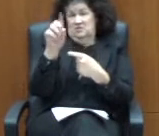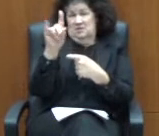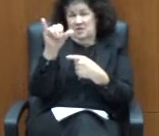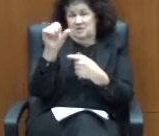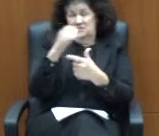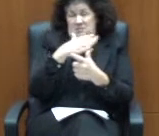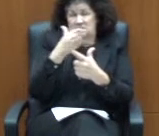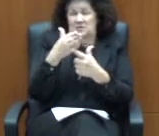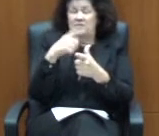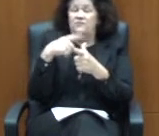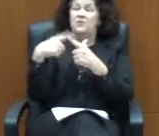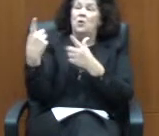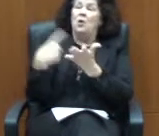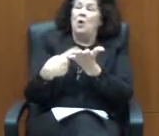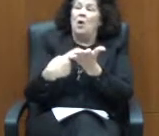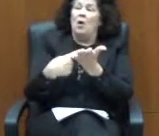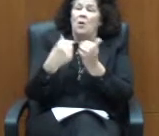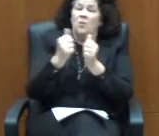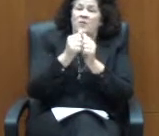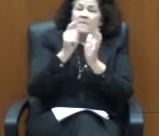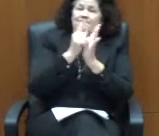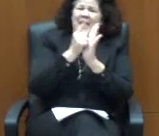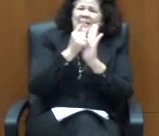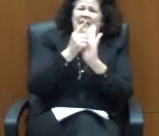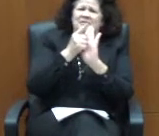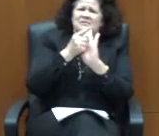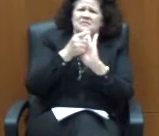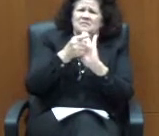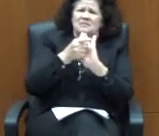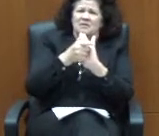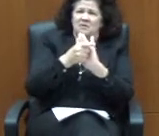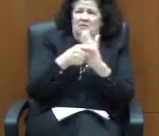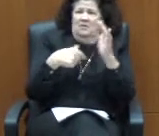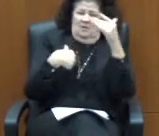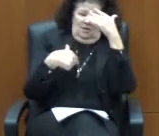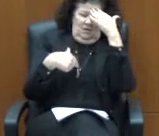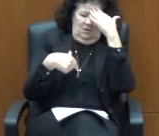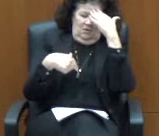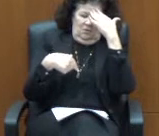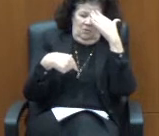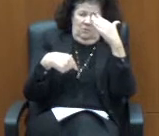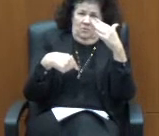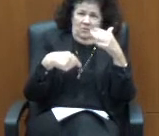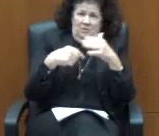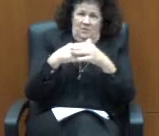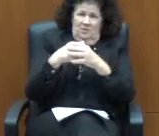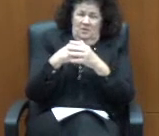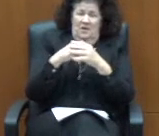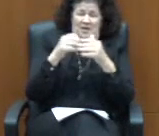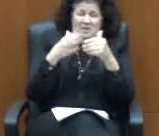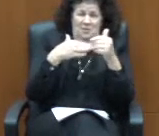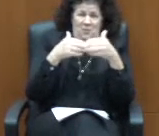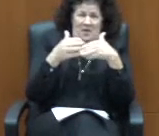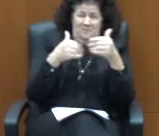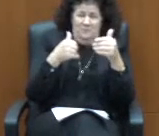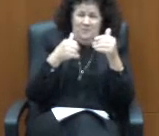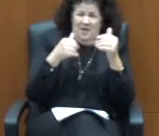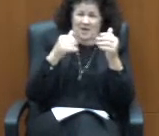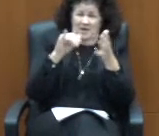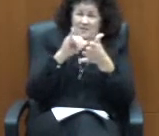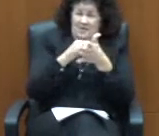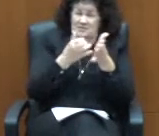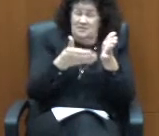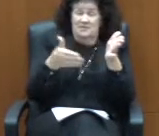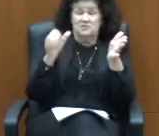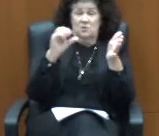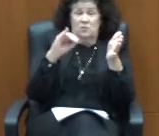And then they want to argue with me with those minutes that I catch me those lies too. But anyway, that's the